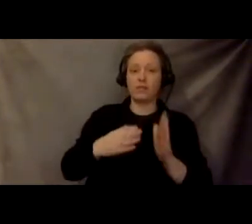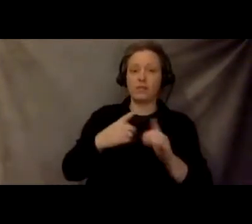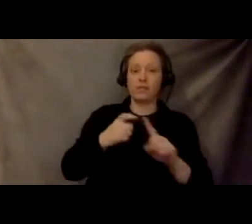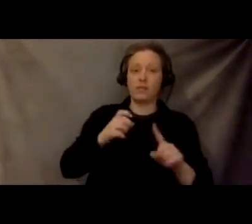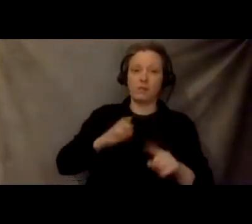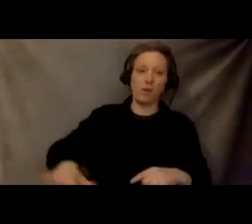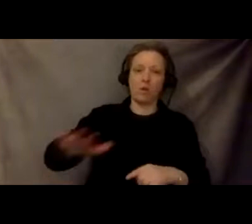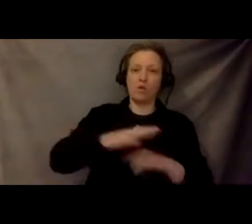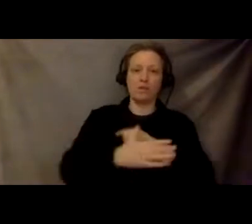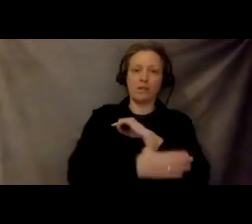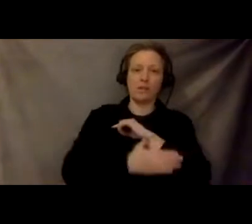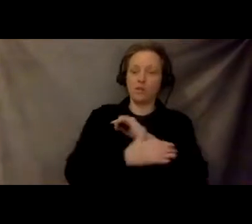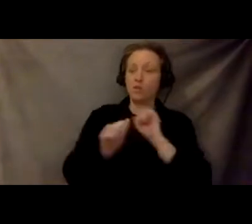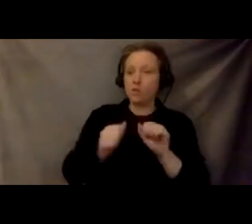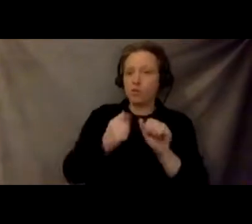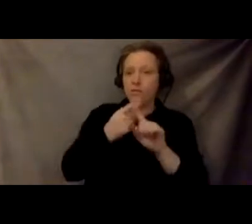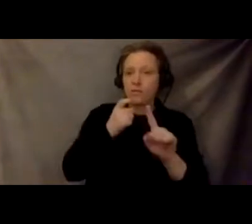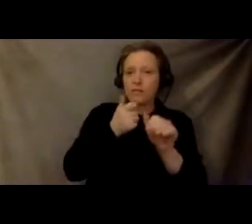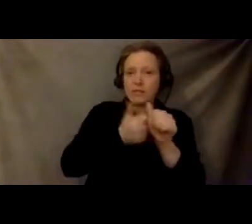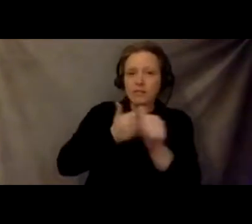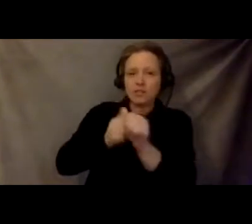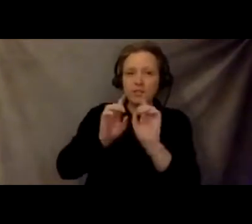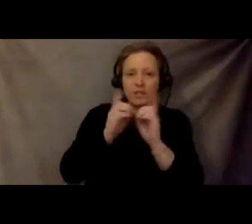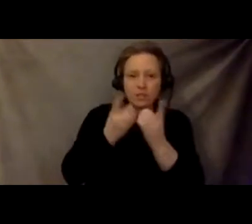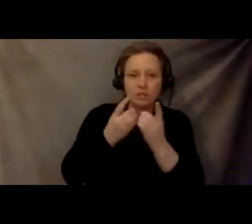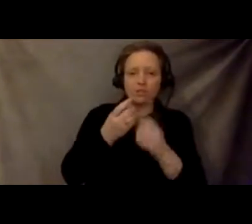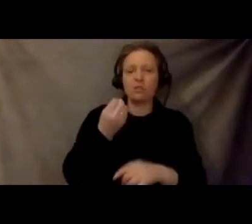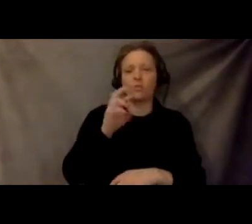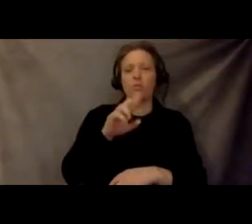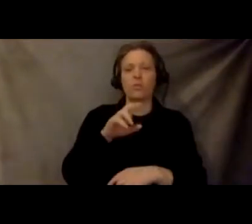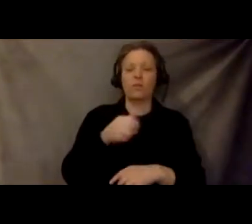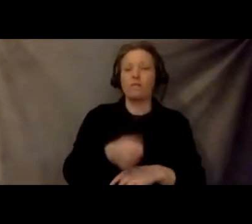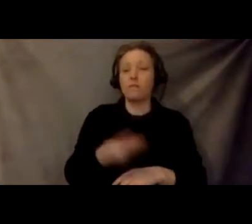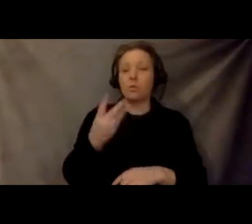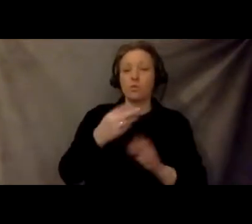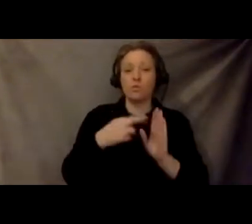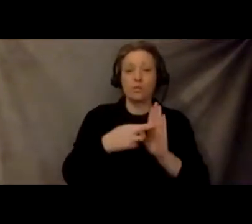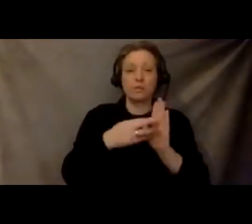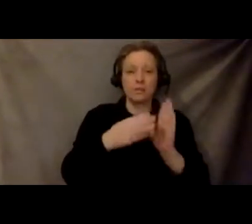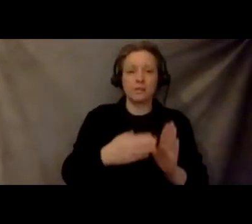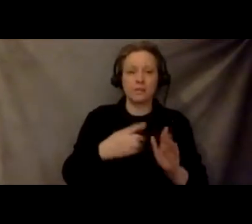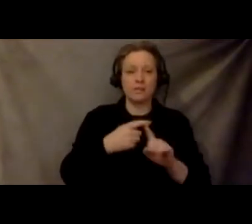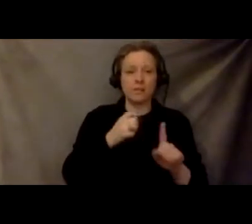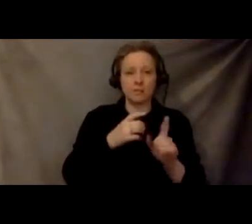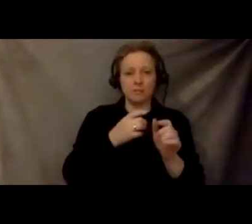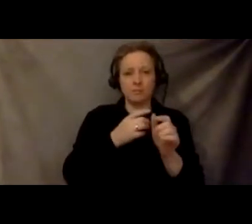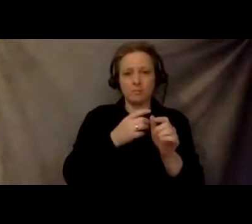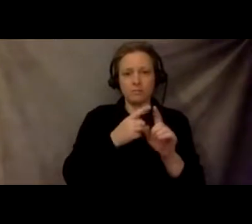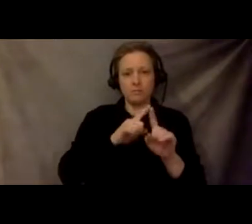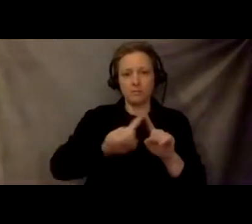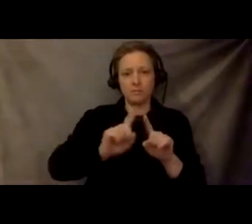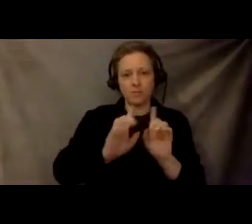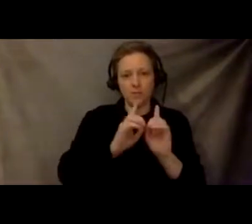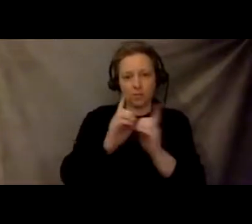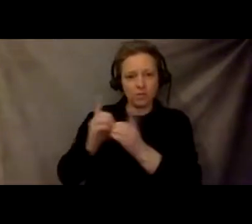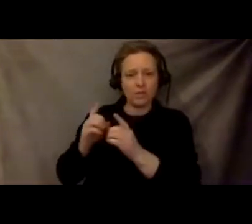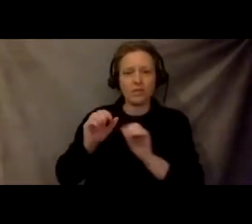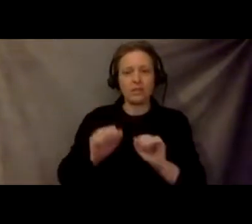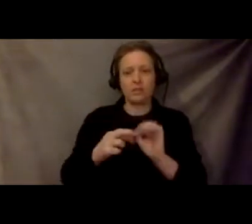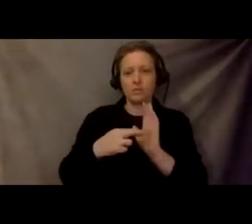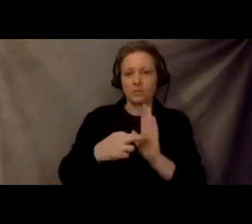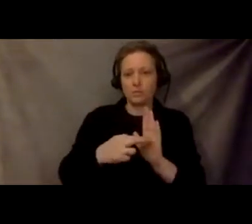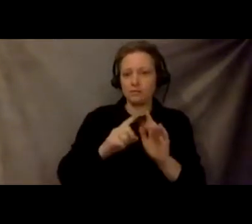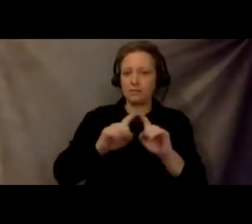representative from each district, or a couple of representatives from each district representing different perspectives and experiences. And